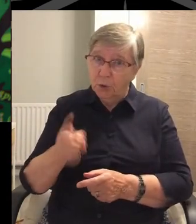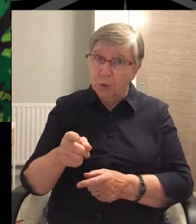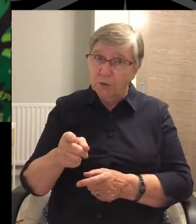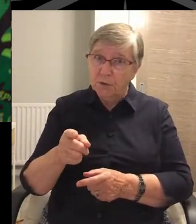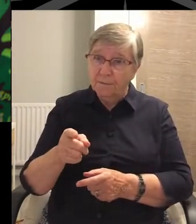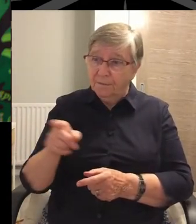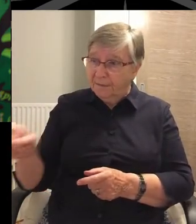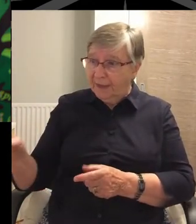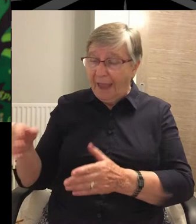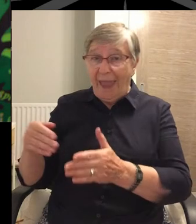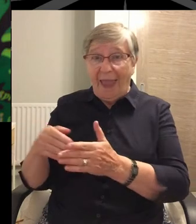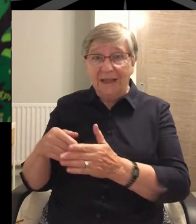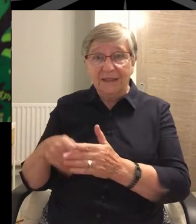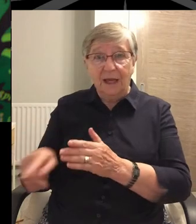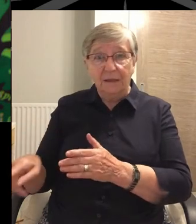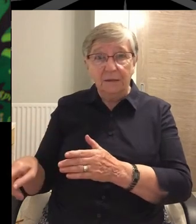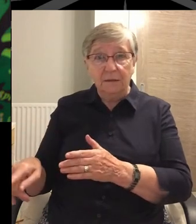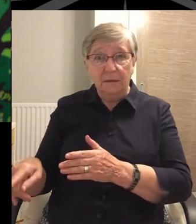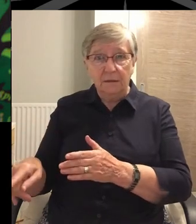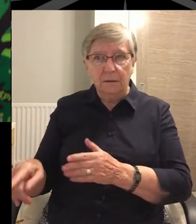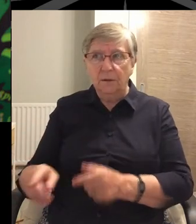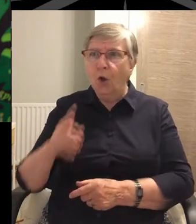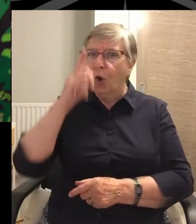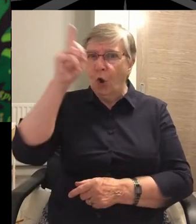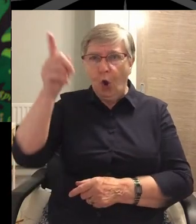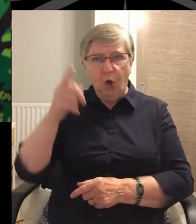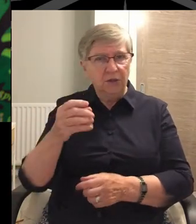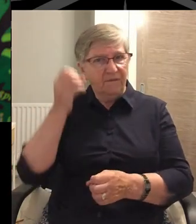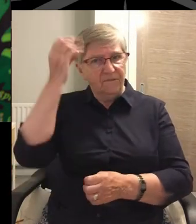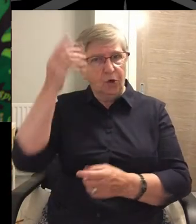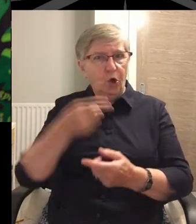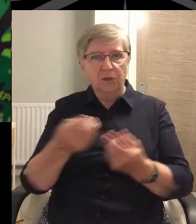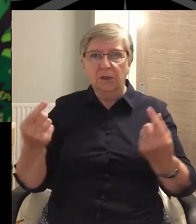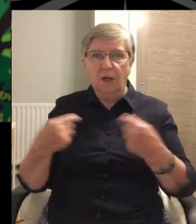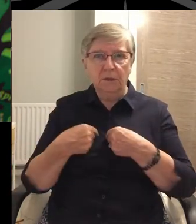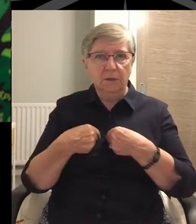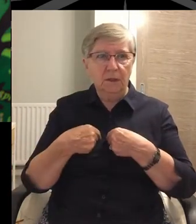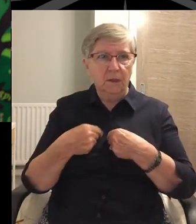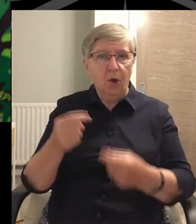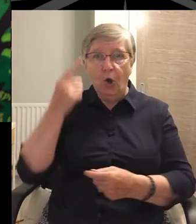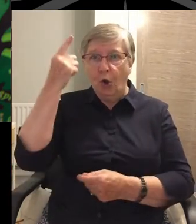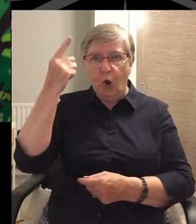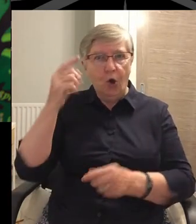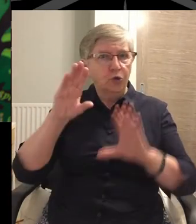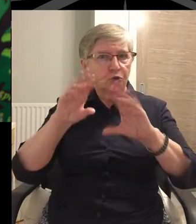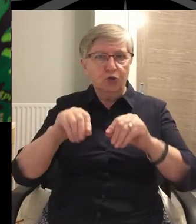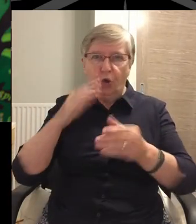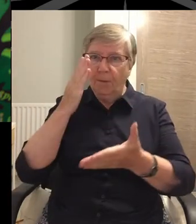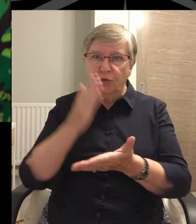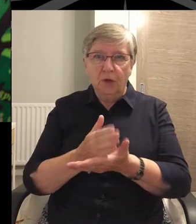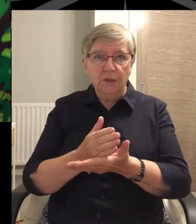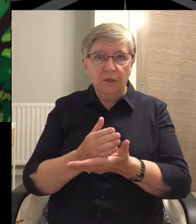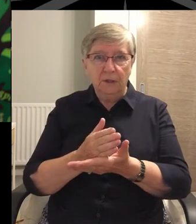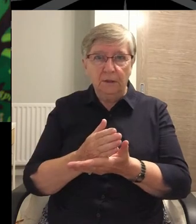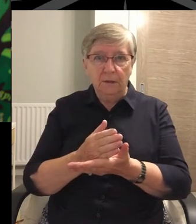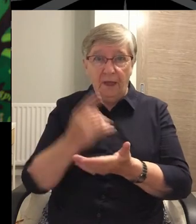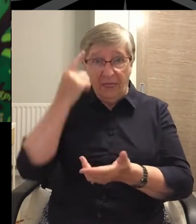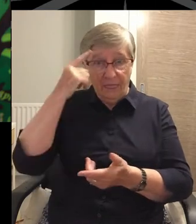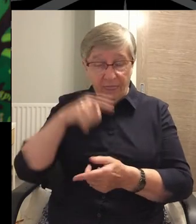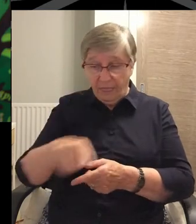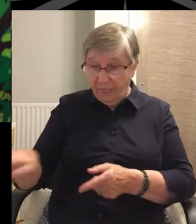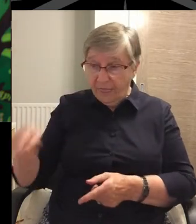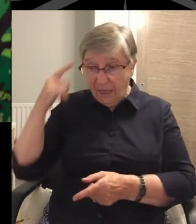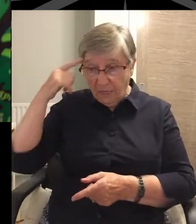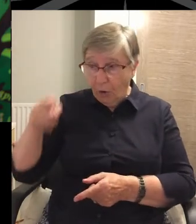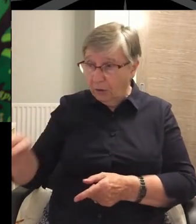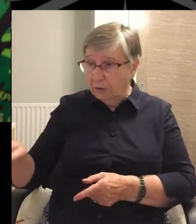was being accused by the exiles that it was God who had betrayed the trust. They thought they were being humiliated